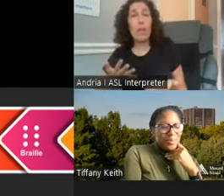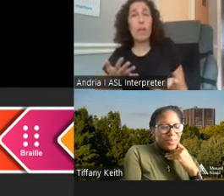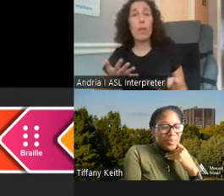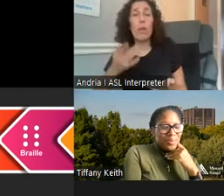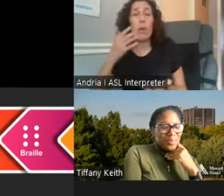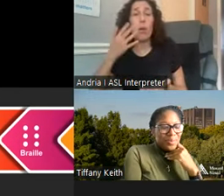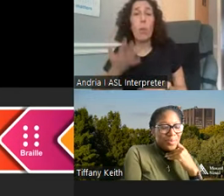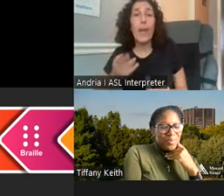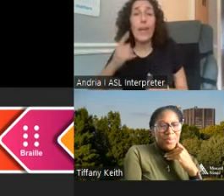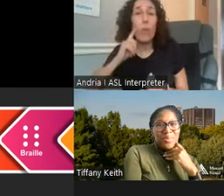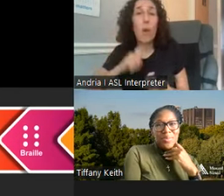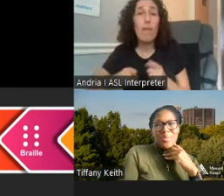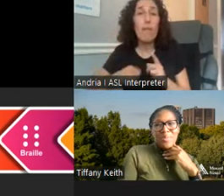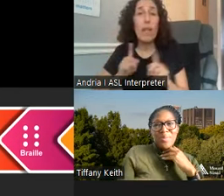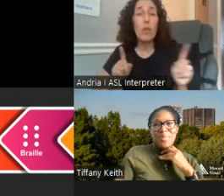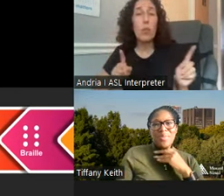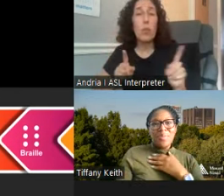And this goes back,